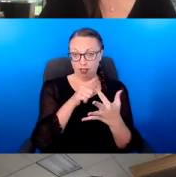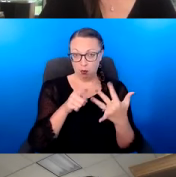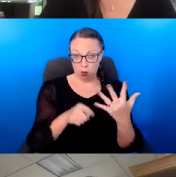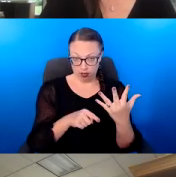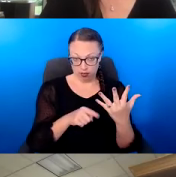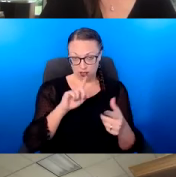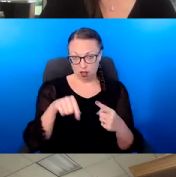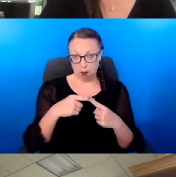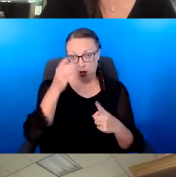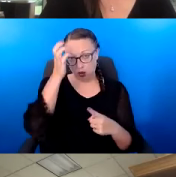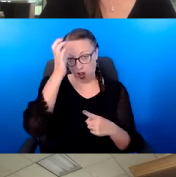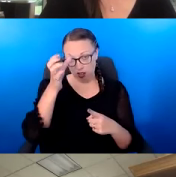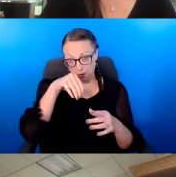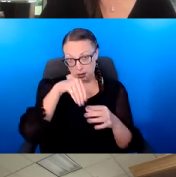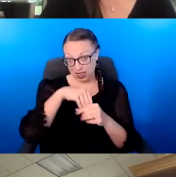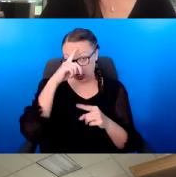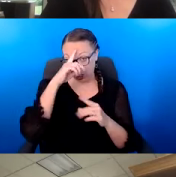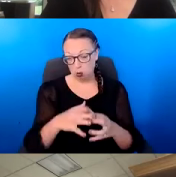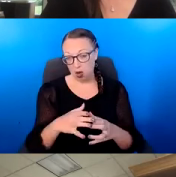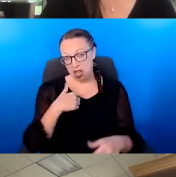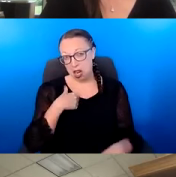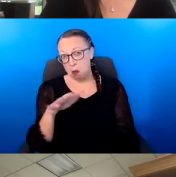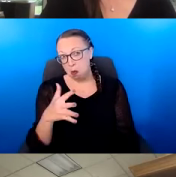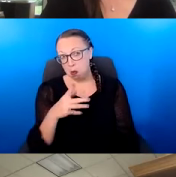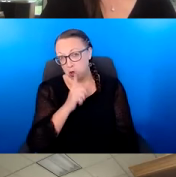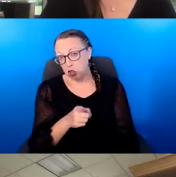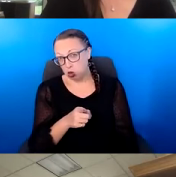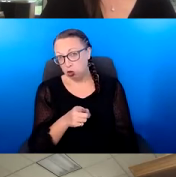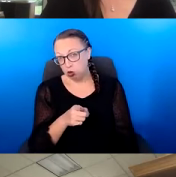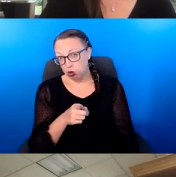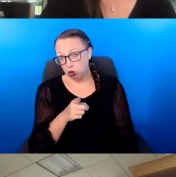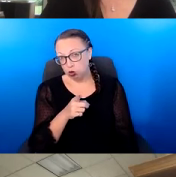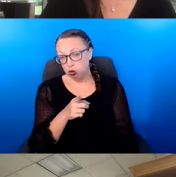concepts in the brain that I'm pretty sure are true.